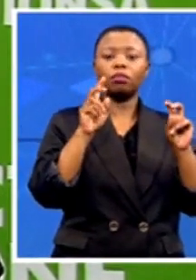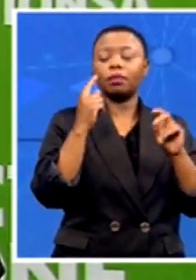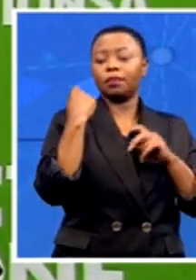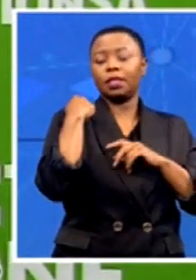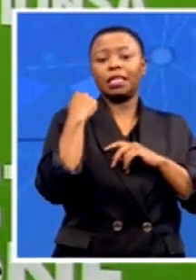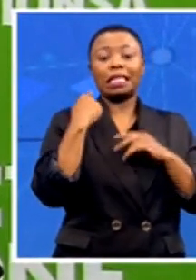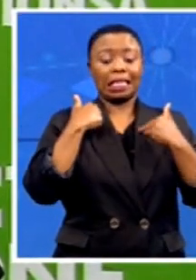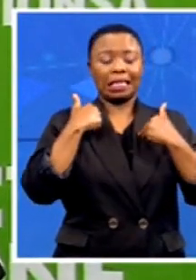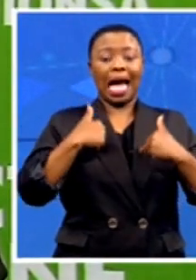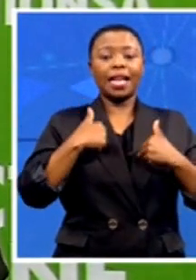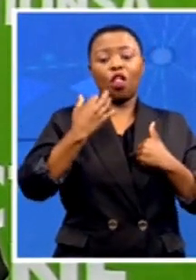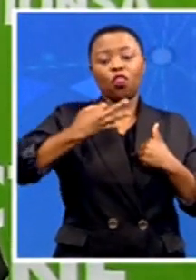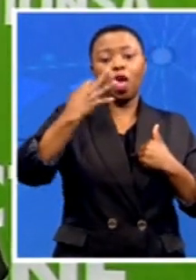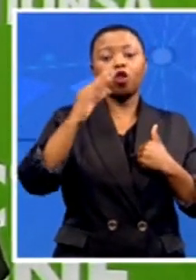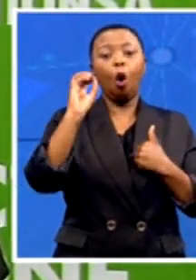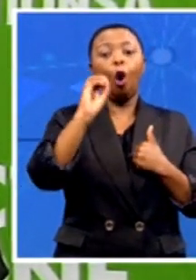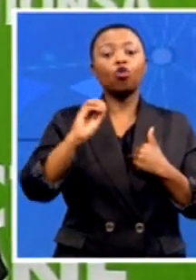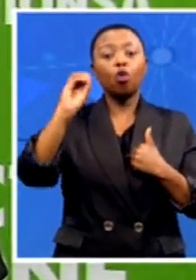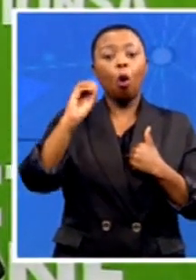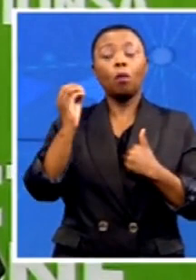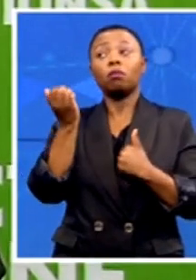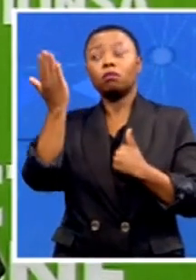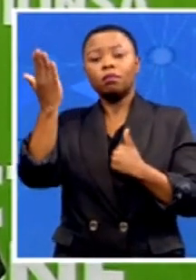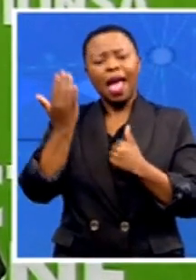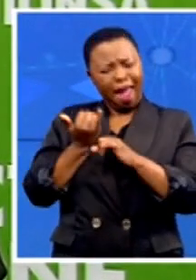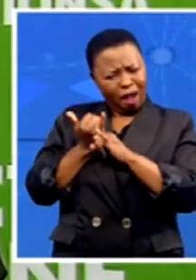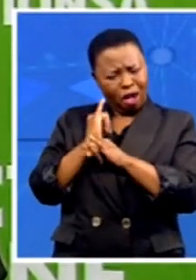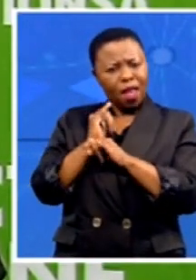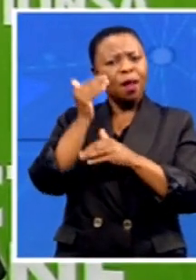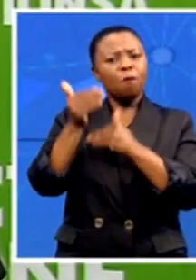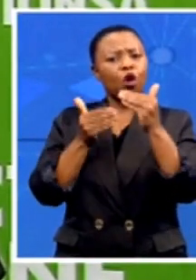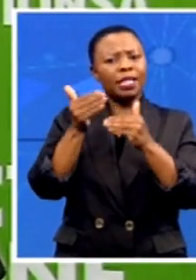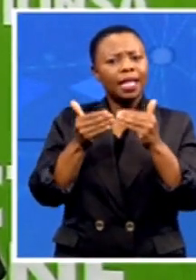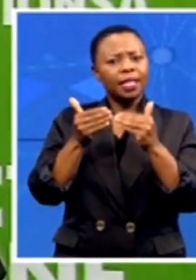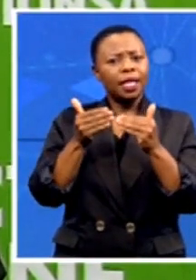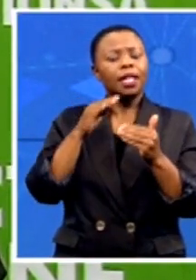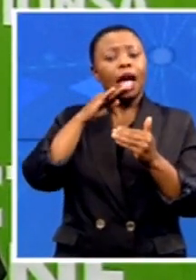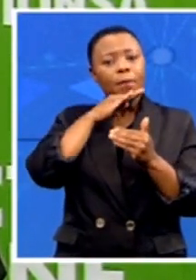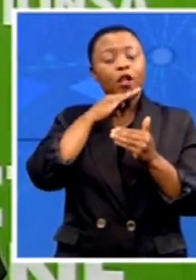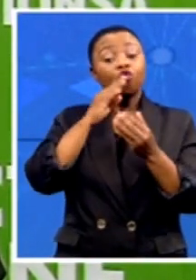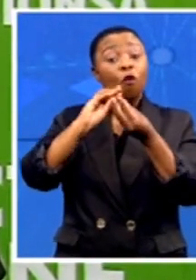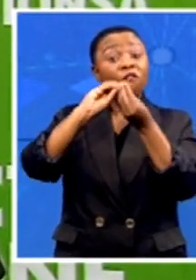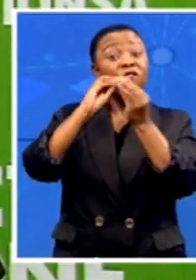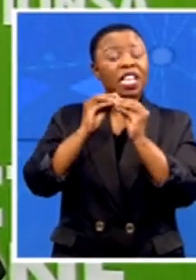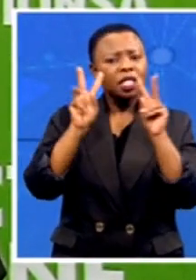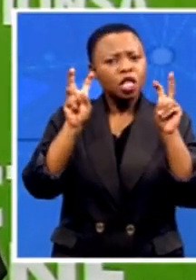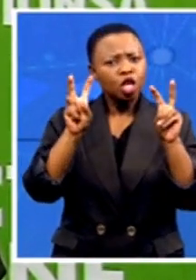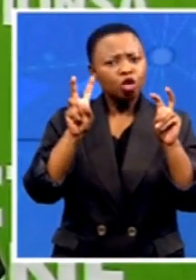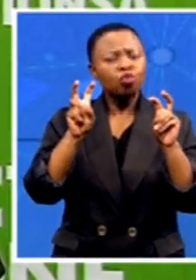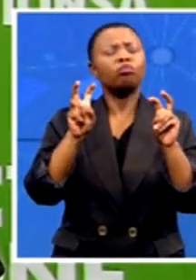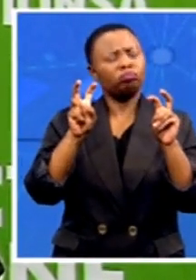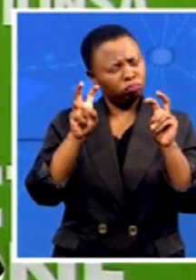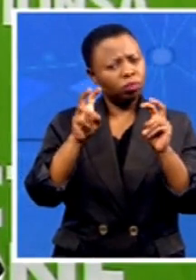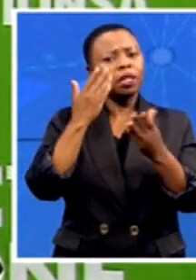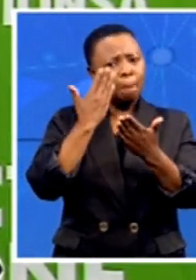far earlier in this process. In other words, the ability to remedy this issue was far greater on the 3rd of October when this issue was